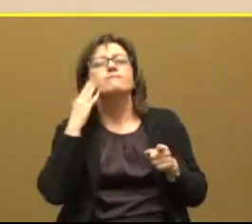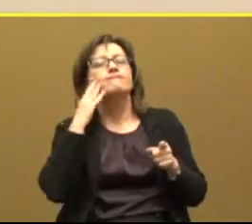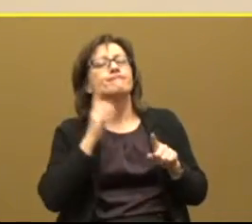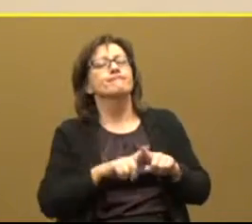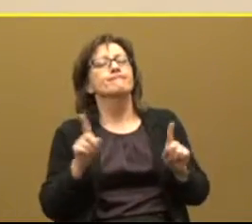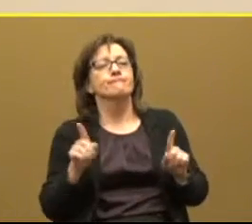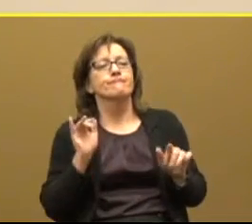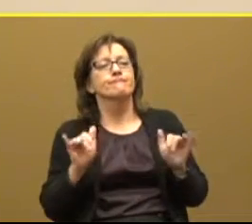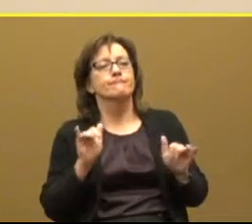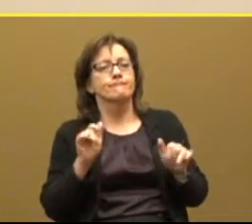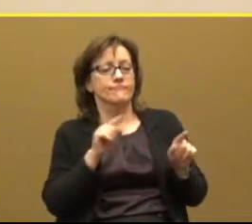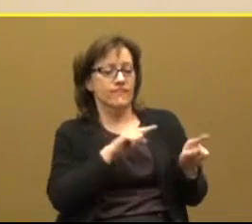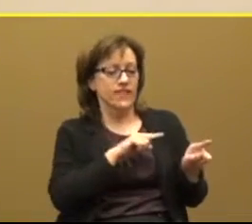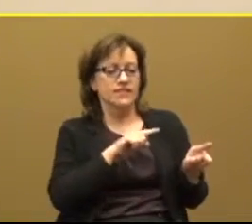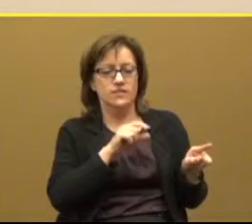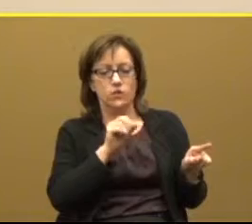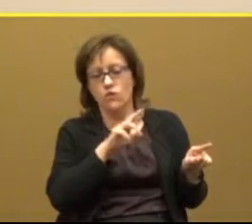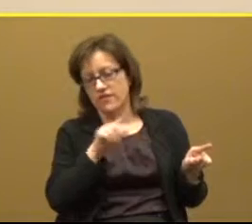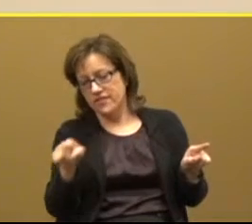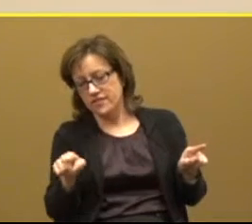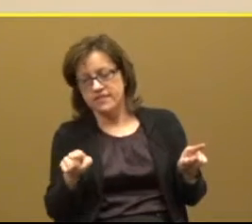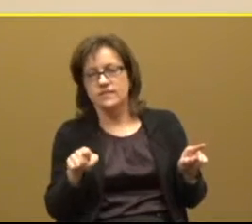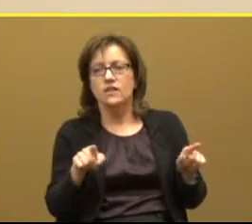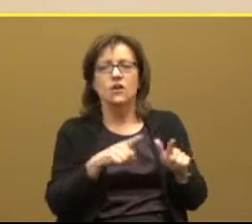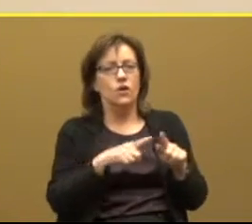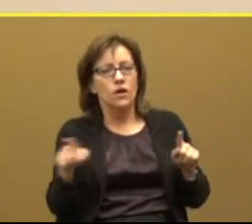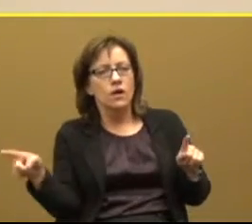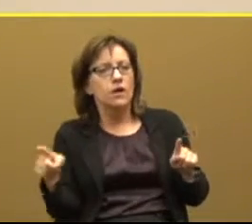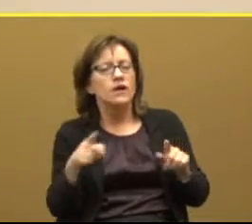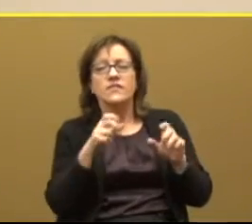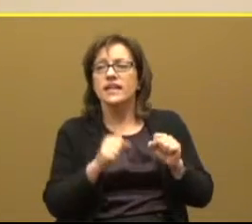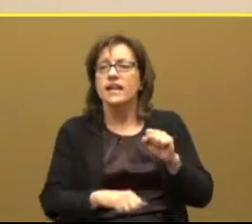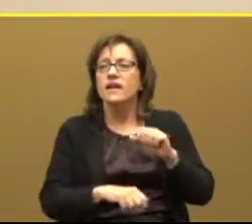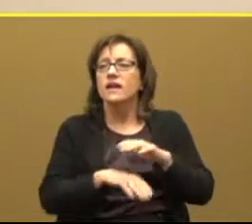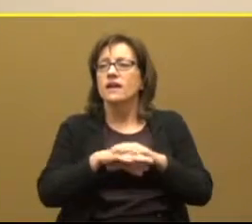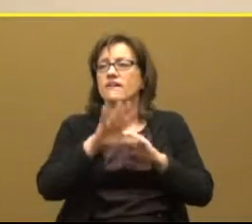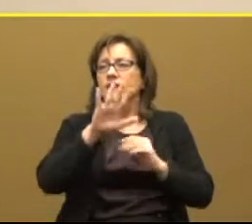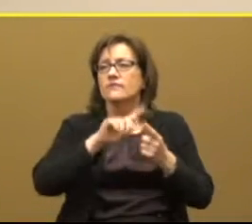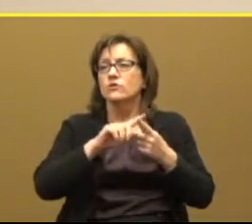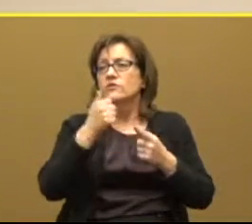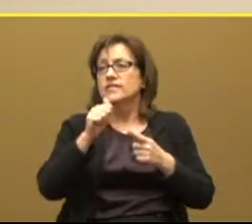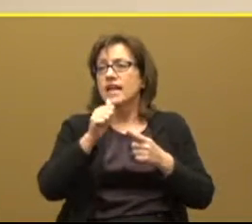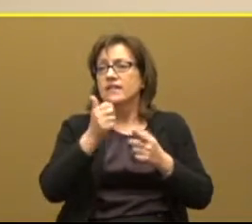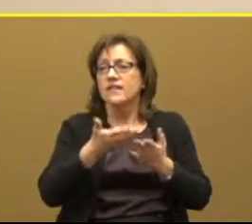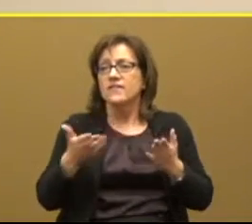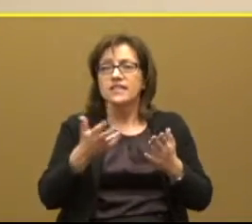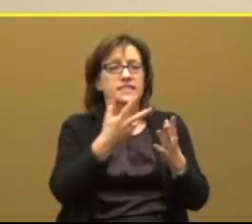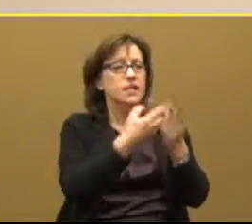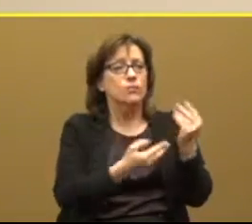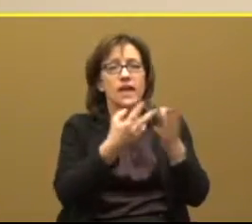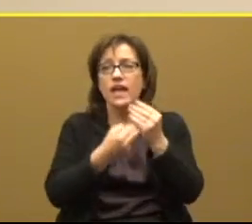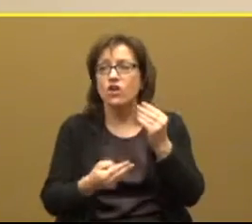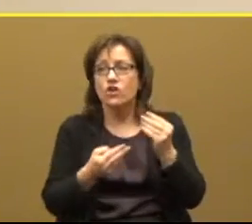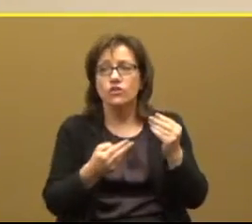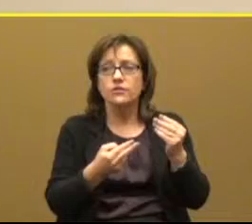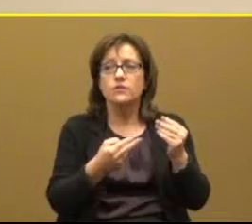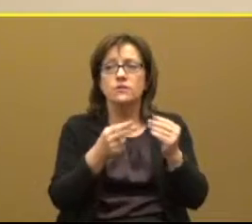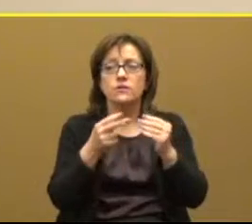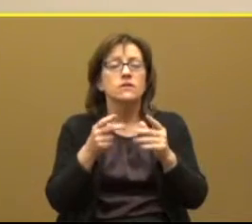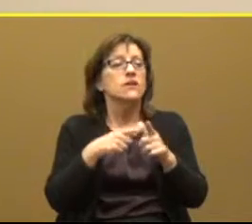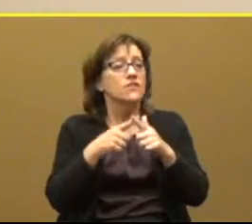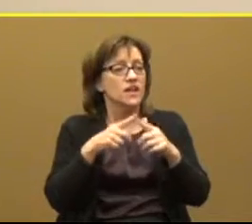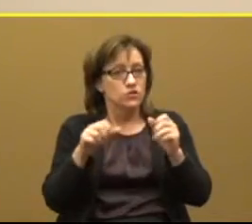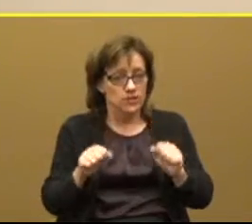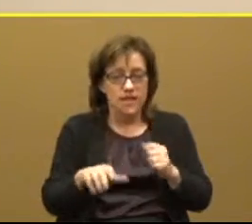discriminate across different things, they can get 5 to 10 items that are paired in different pairings. Then you can add a